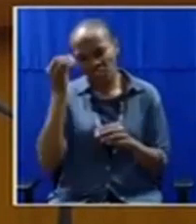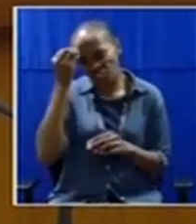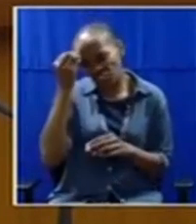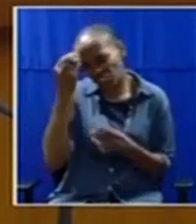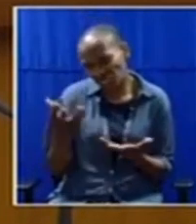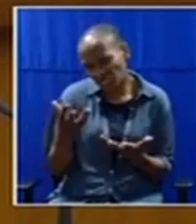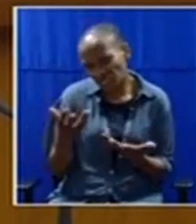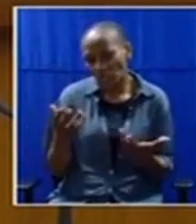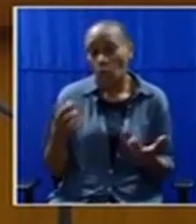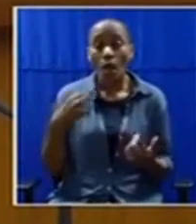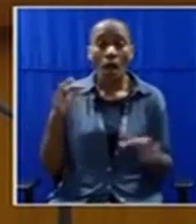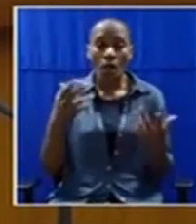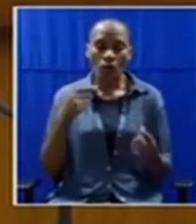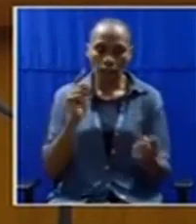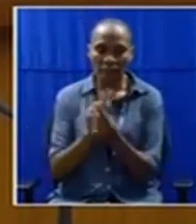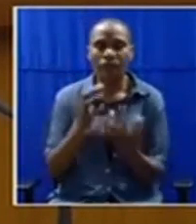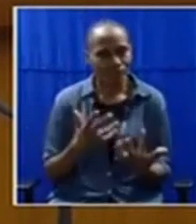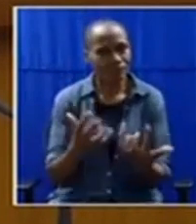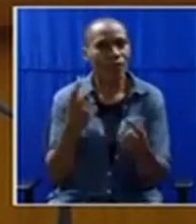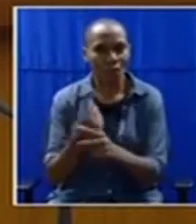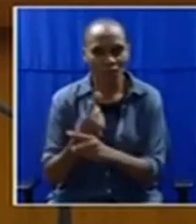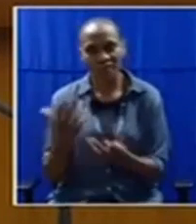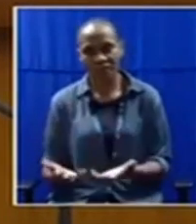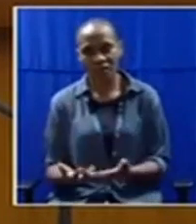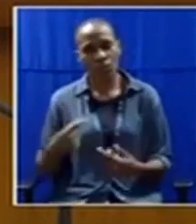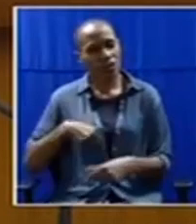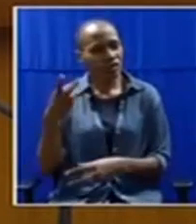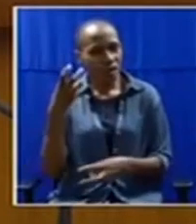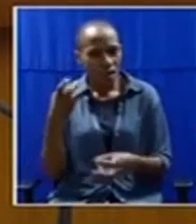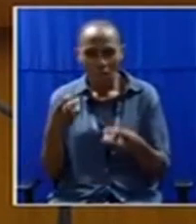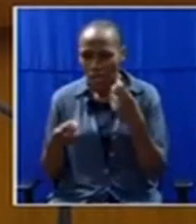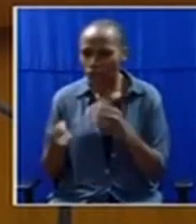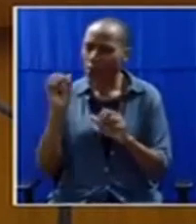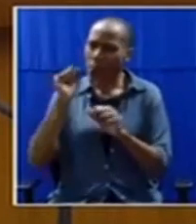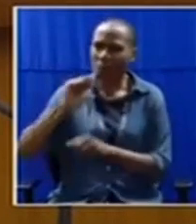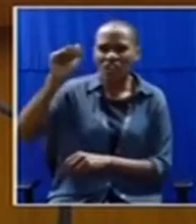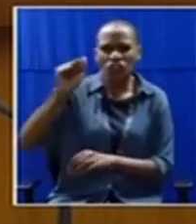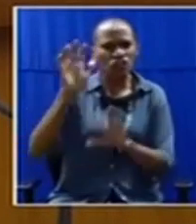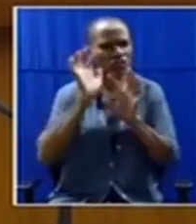public participation processes. We have had marches to parliament and protests.